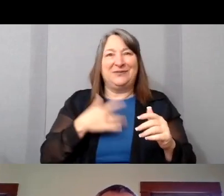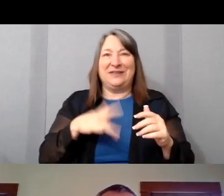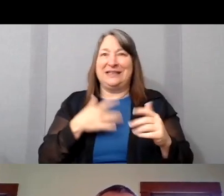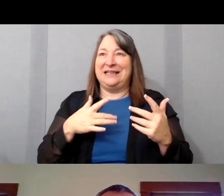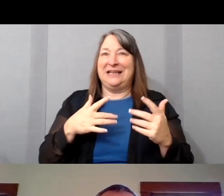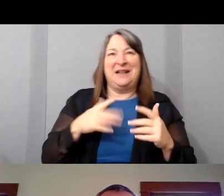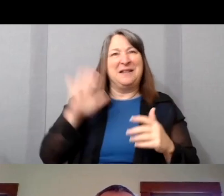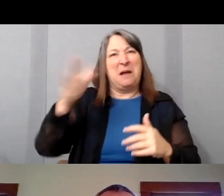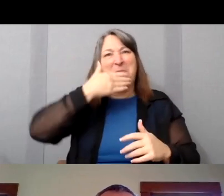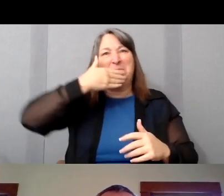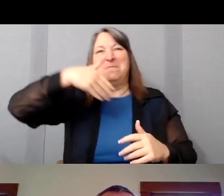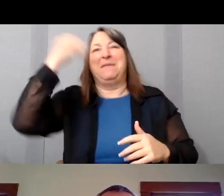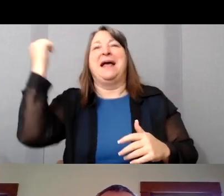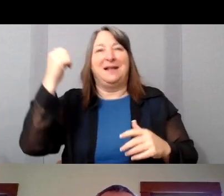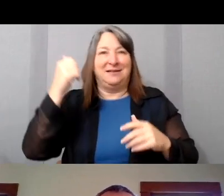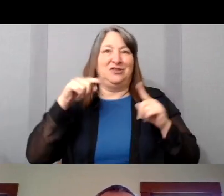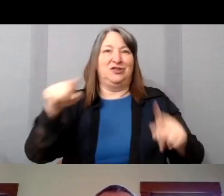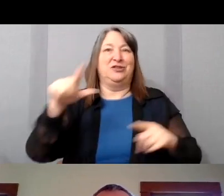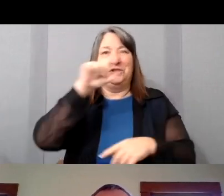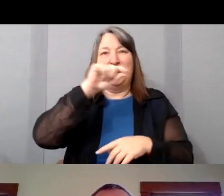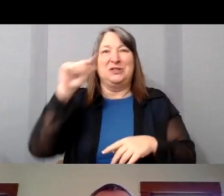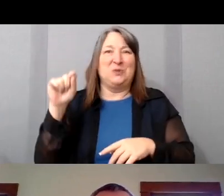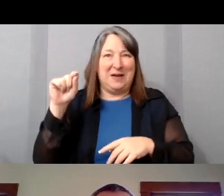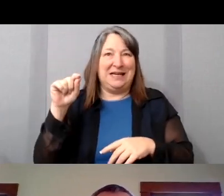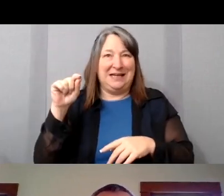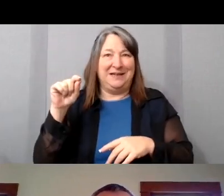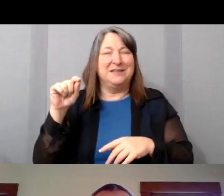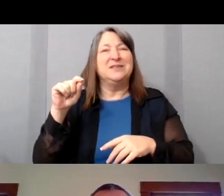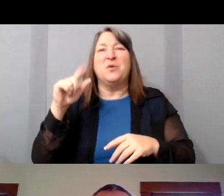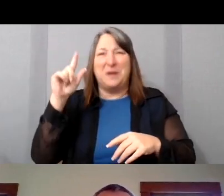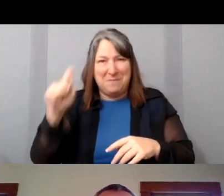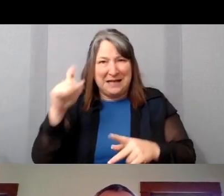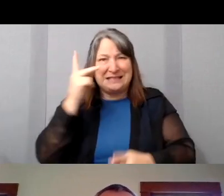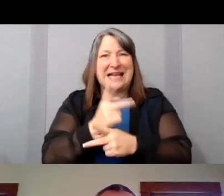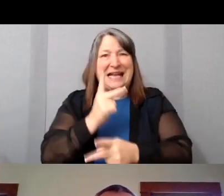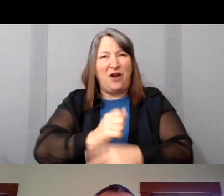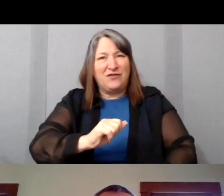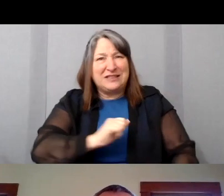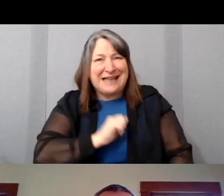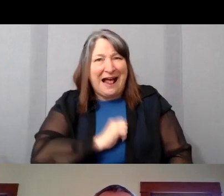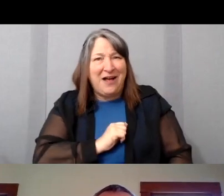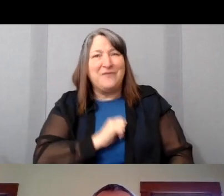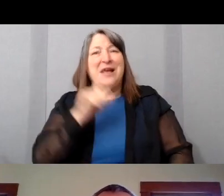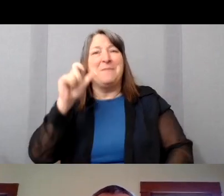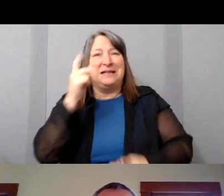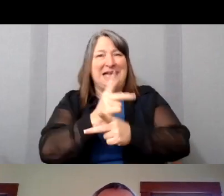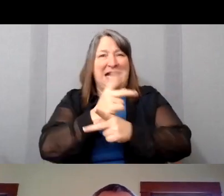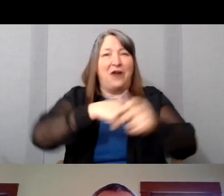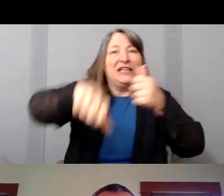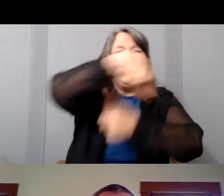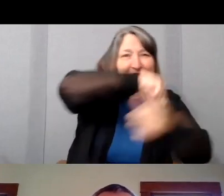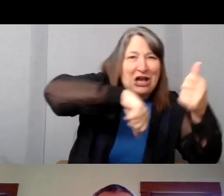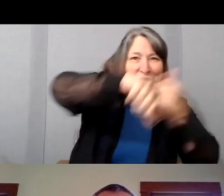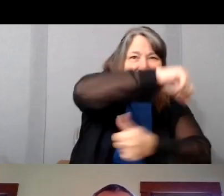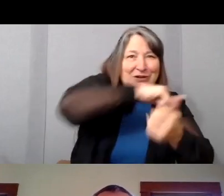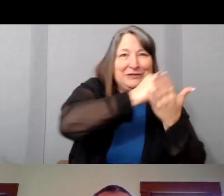this as well as others, and making sure that we're all just taking care of ourselves and taking care of each other so that we can do whatever the best